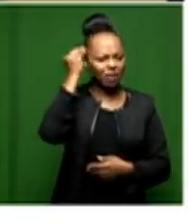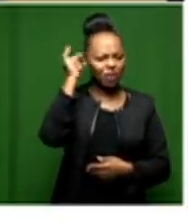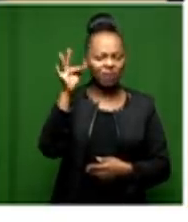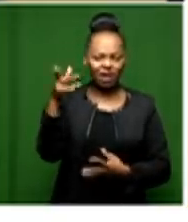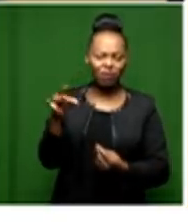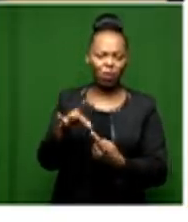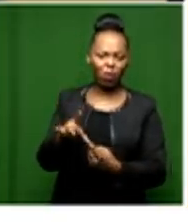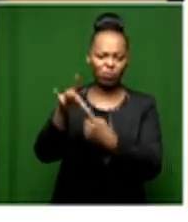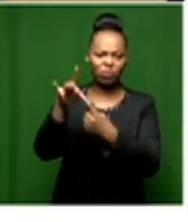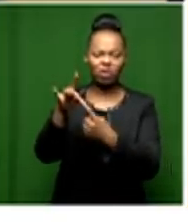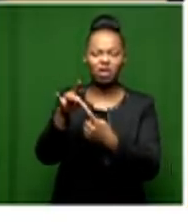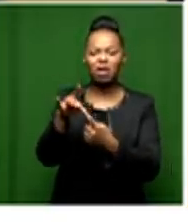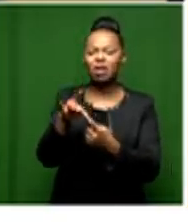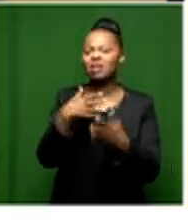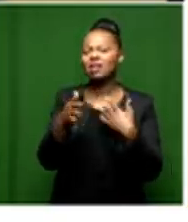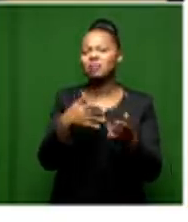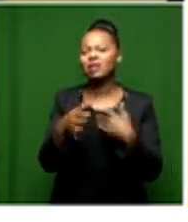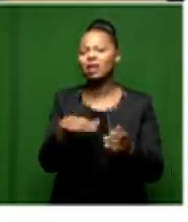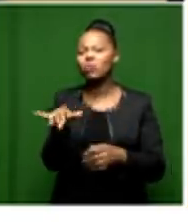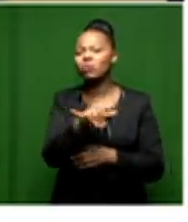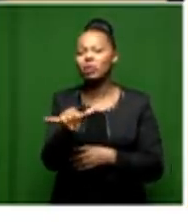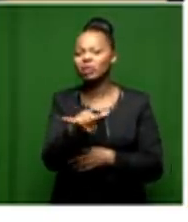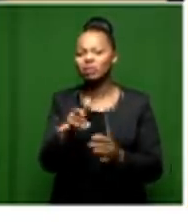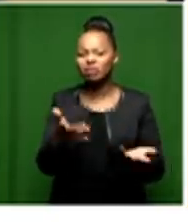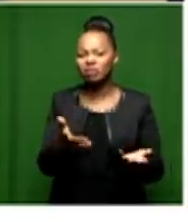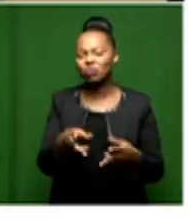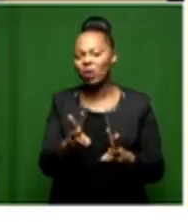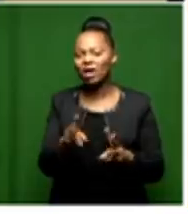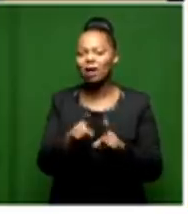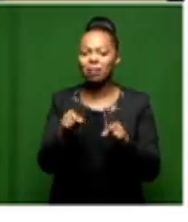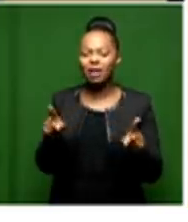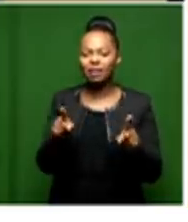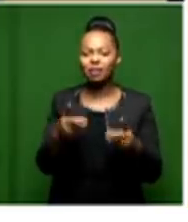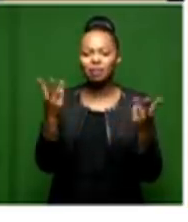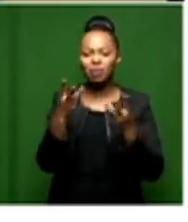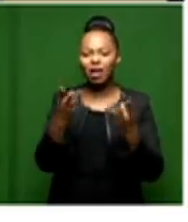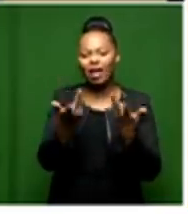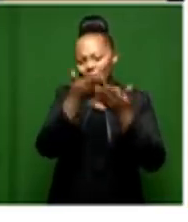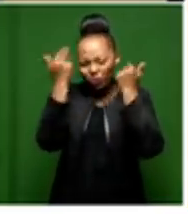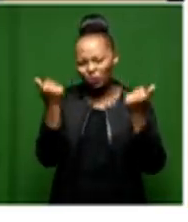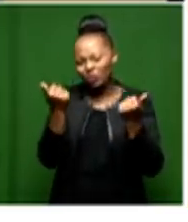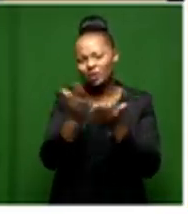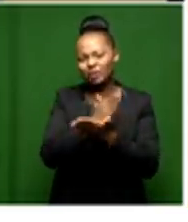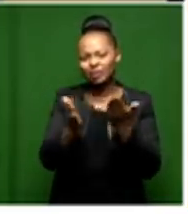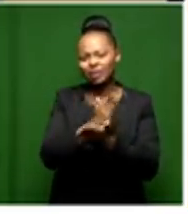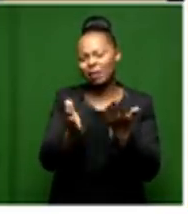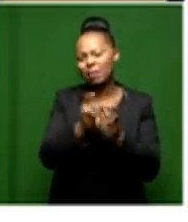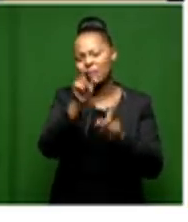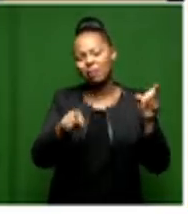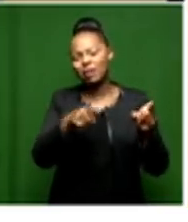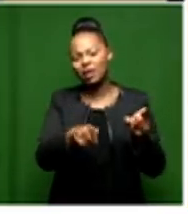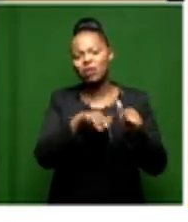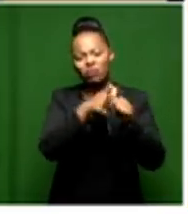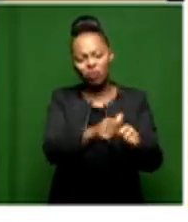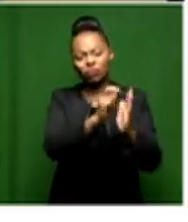opinion about this, it doesn't matter which way. It's kind of a thing where people are split right down. I don't know if it's split down the middle. There are some people that follow